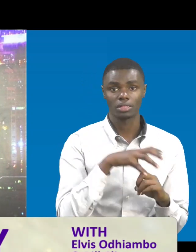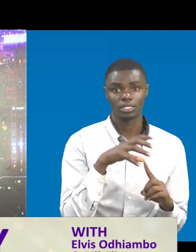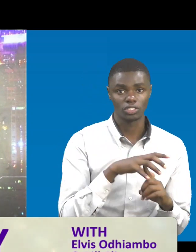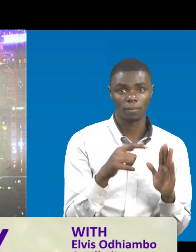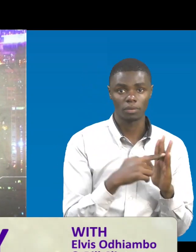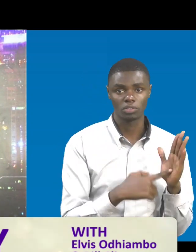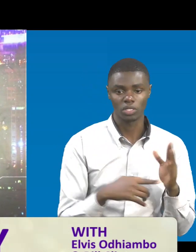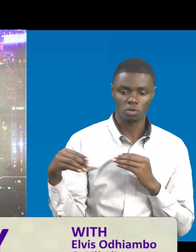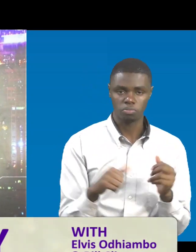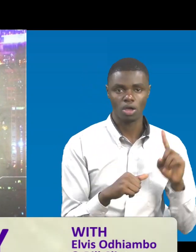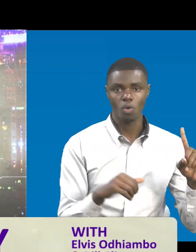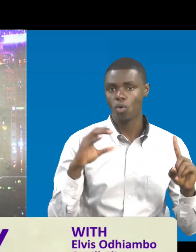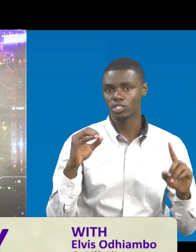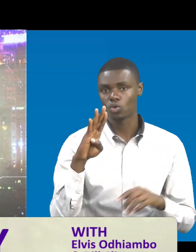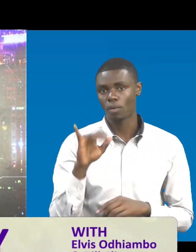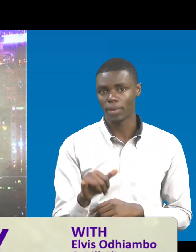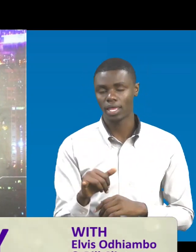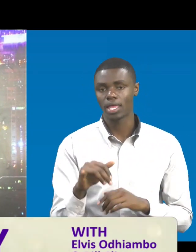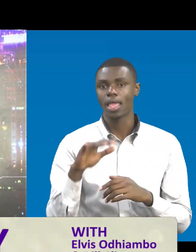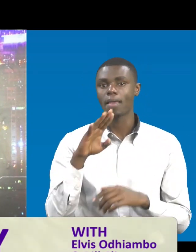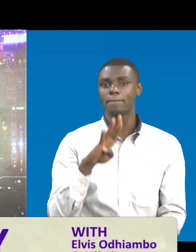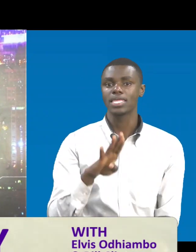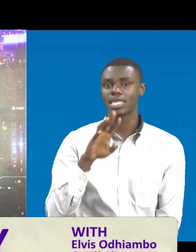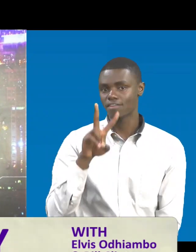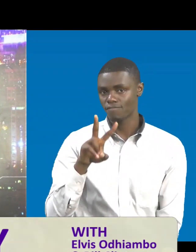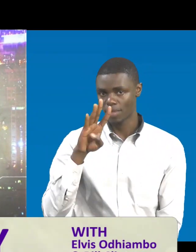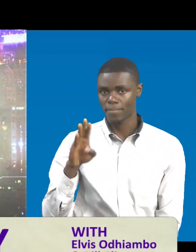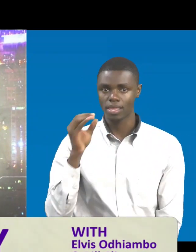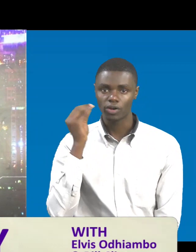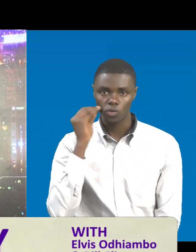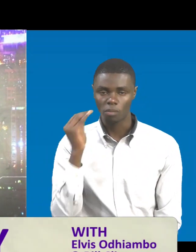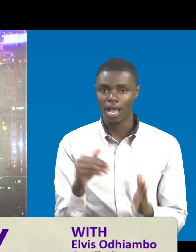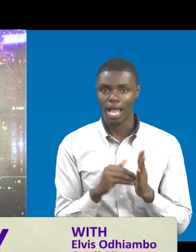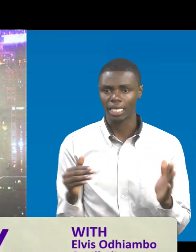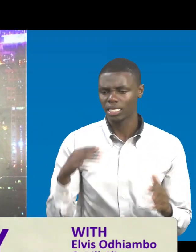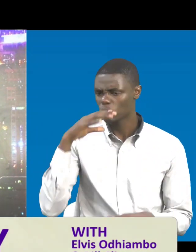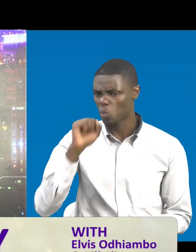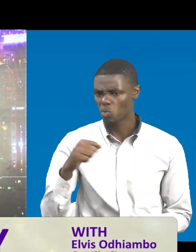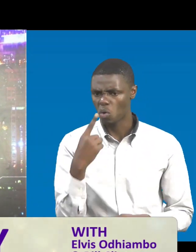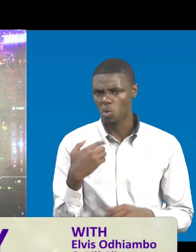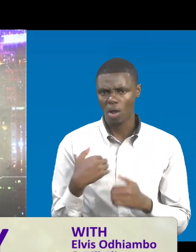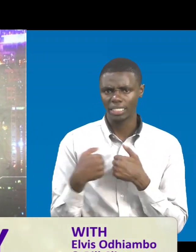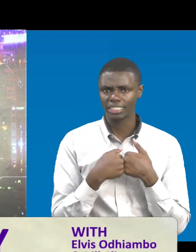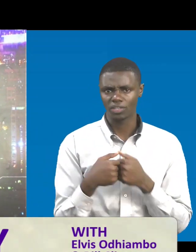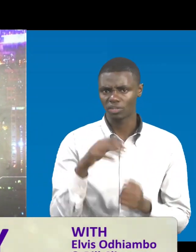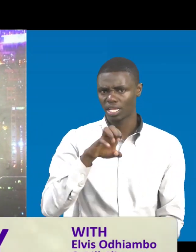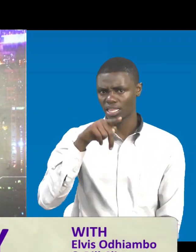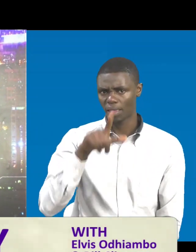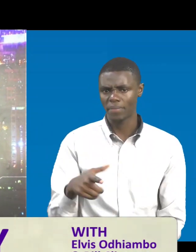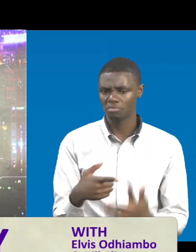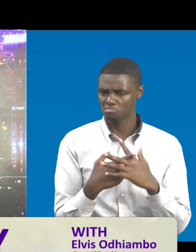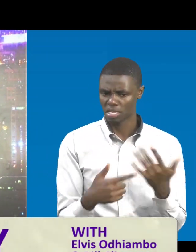where they were beaten 1-0 by Borussia Dortmund at home. Now against a side like Wolves, who are struggling in the EPL, started